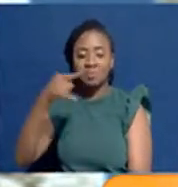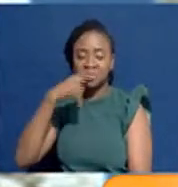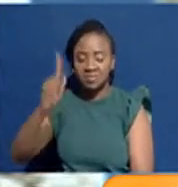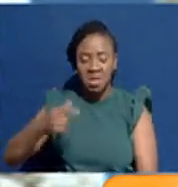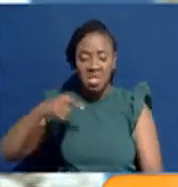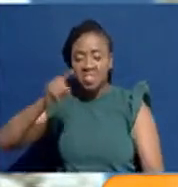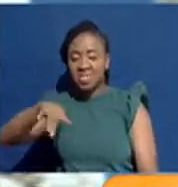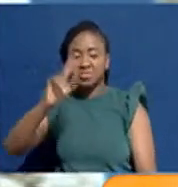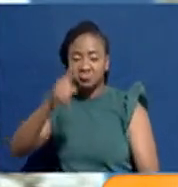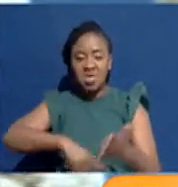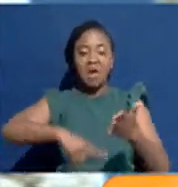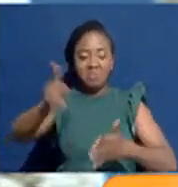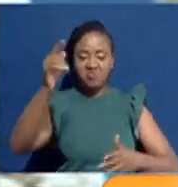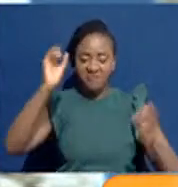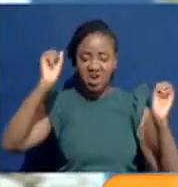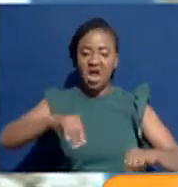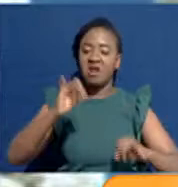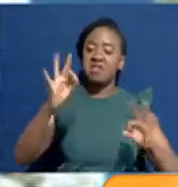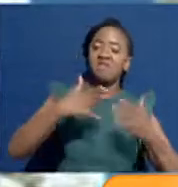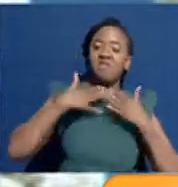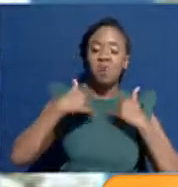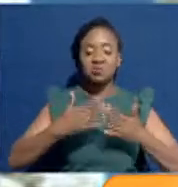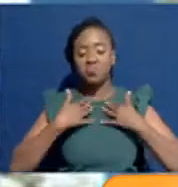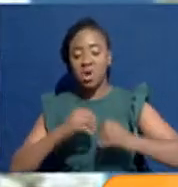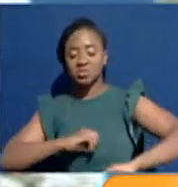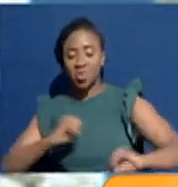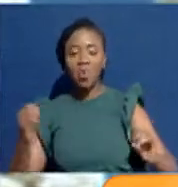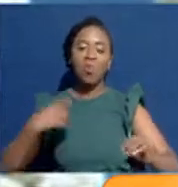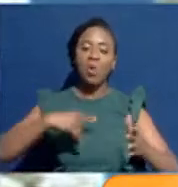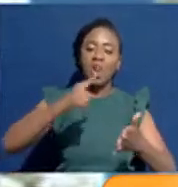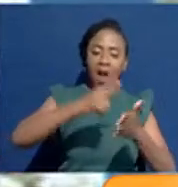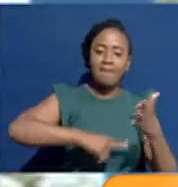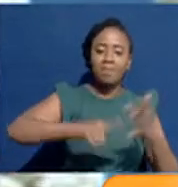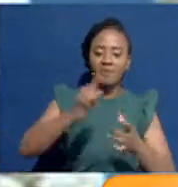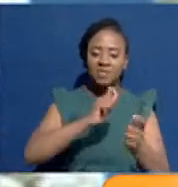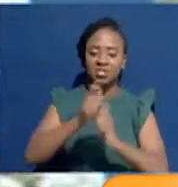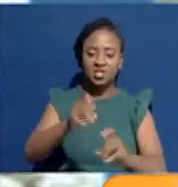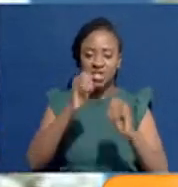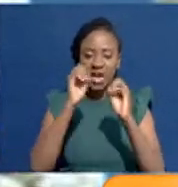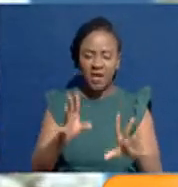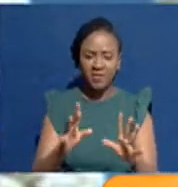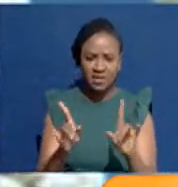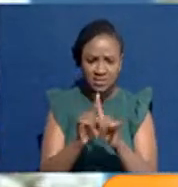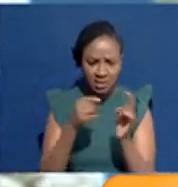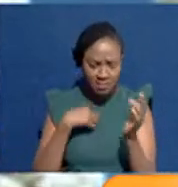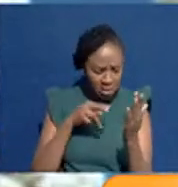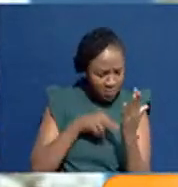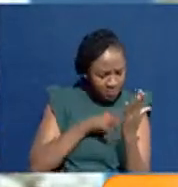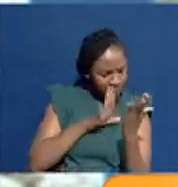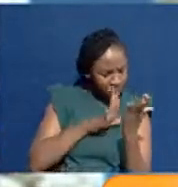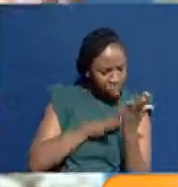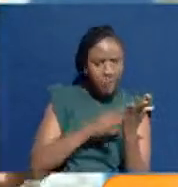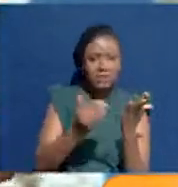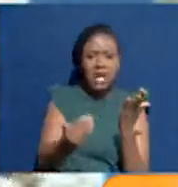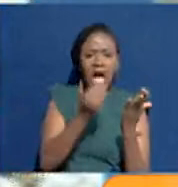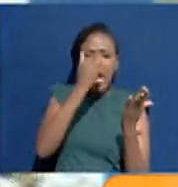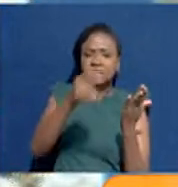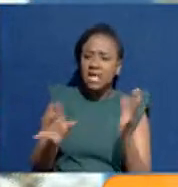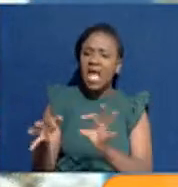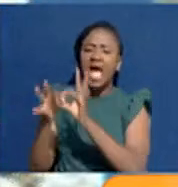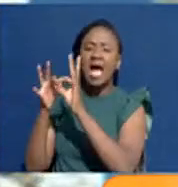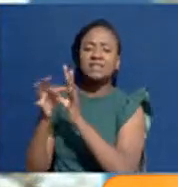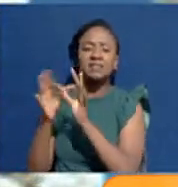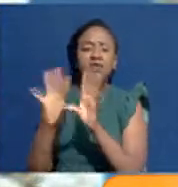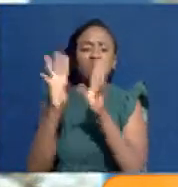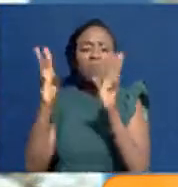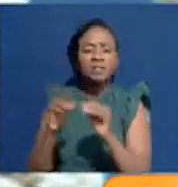wapende wasipende, without alteration of a comma, and I see comments on social media sometimes people asking us, where is the Azimio alternative